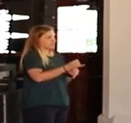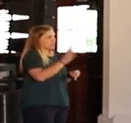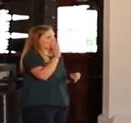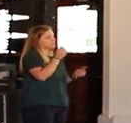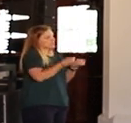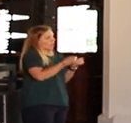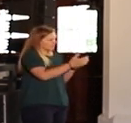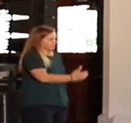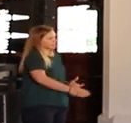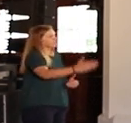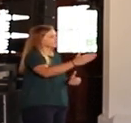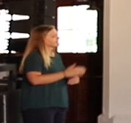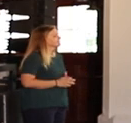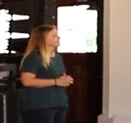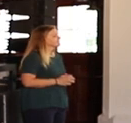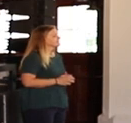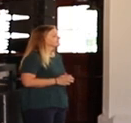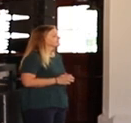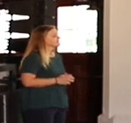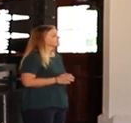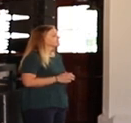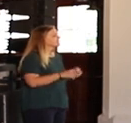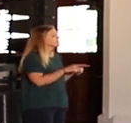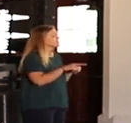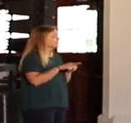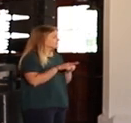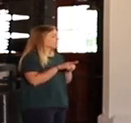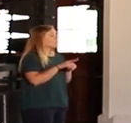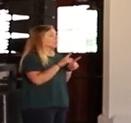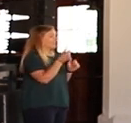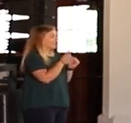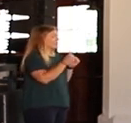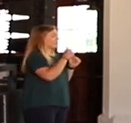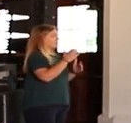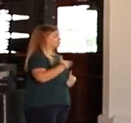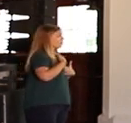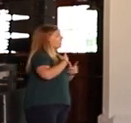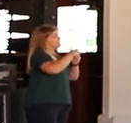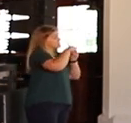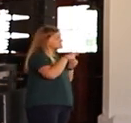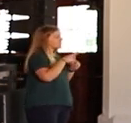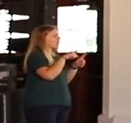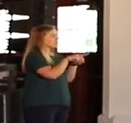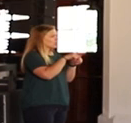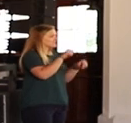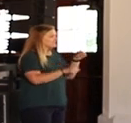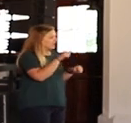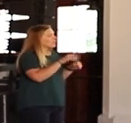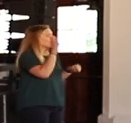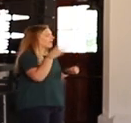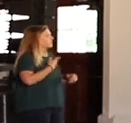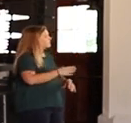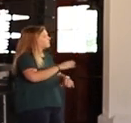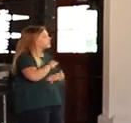support you on your way. And on the other side of the joys and doubts of your college journey comes the satisfaction